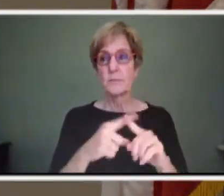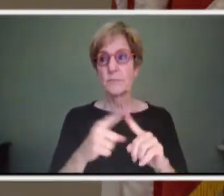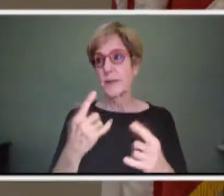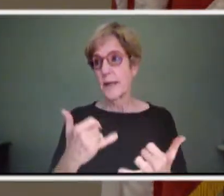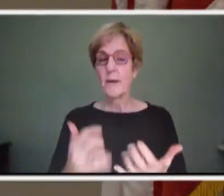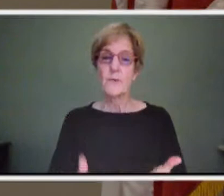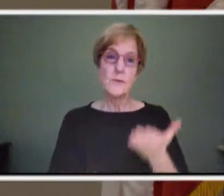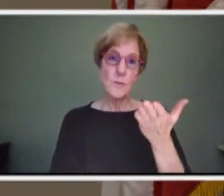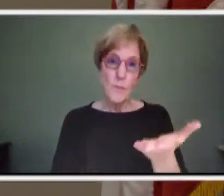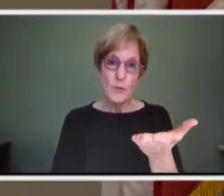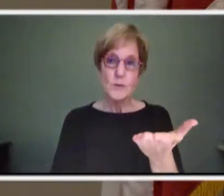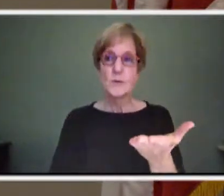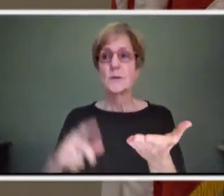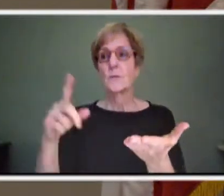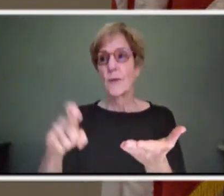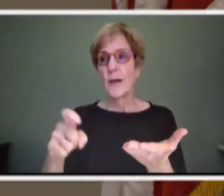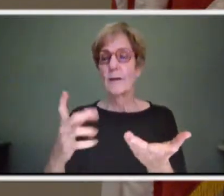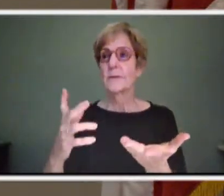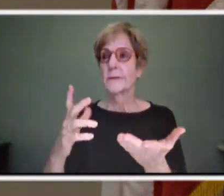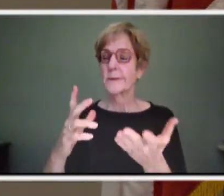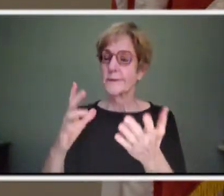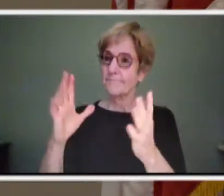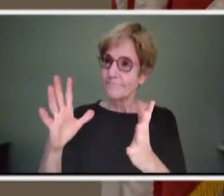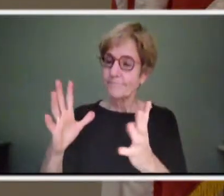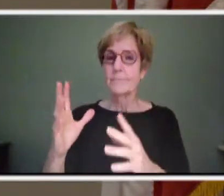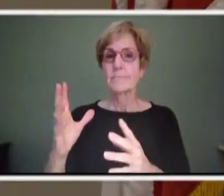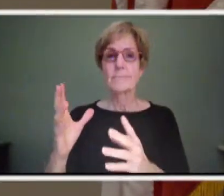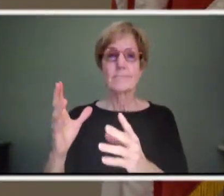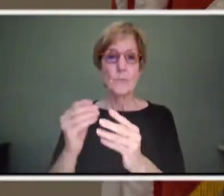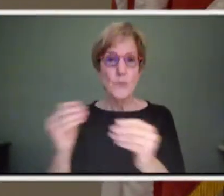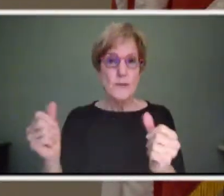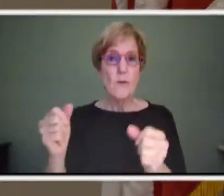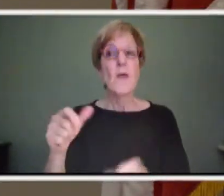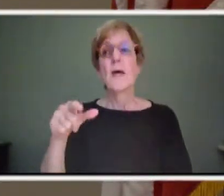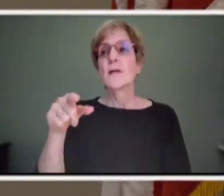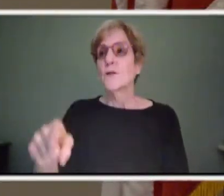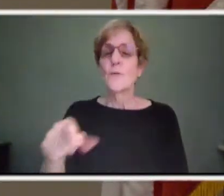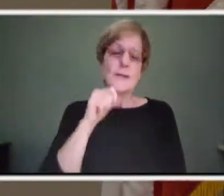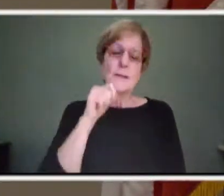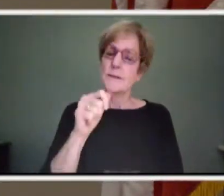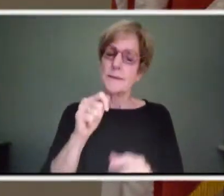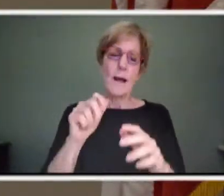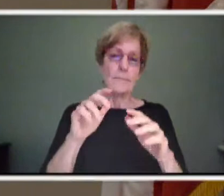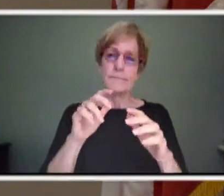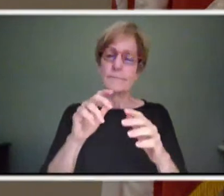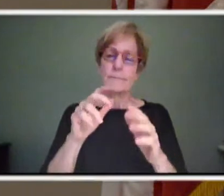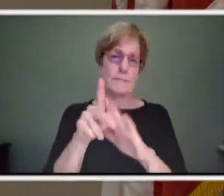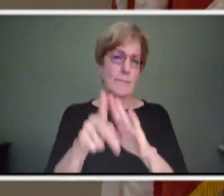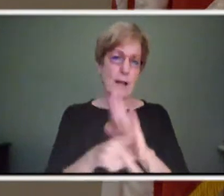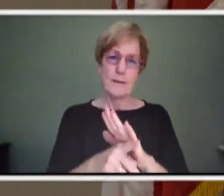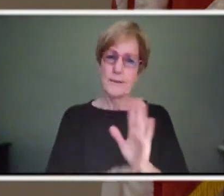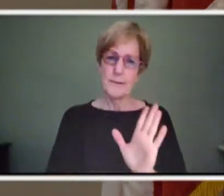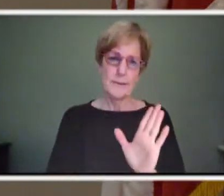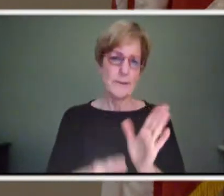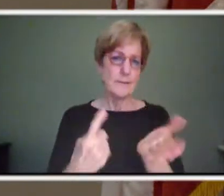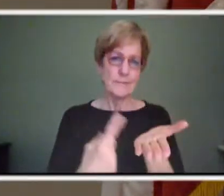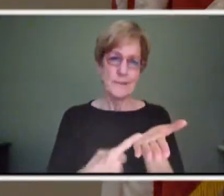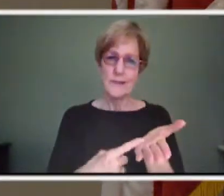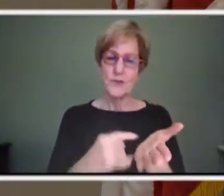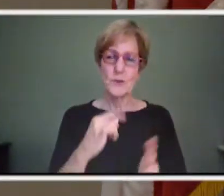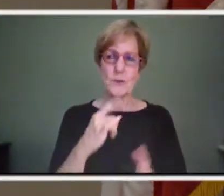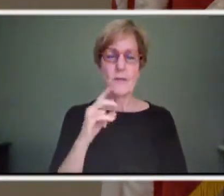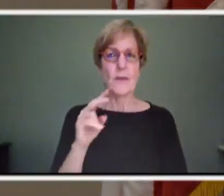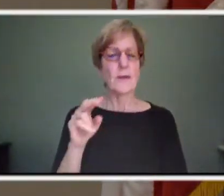that we have to entertain. But this is not how we create policy, discussion. I just feel like this